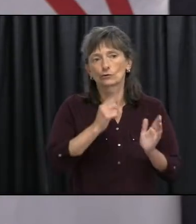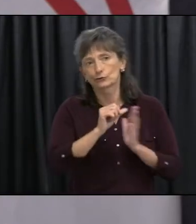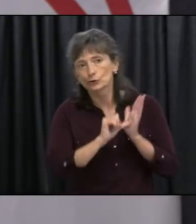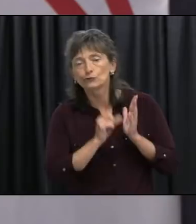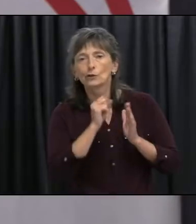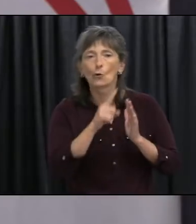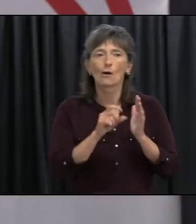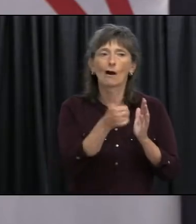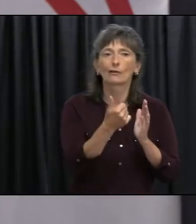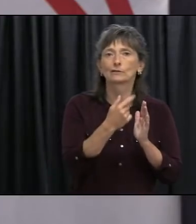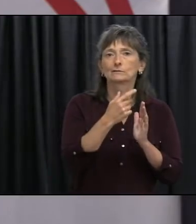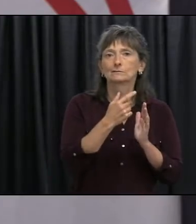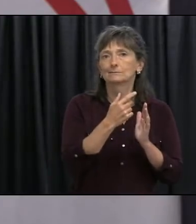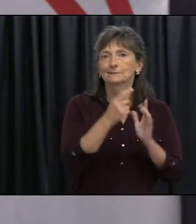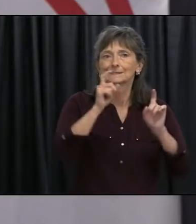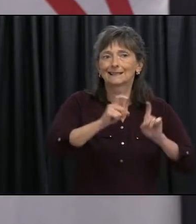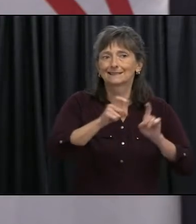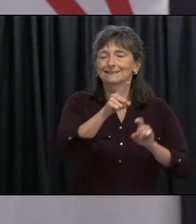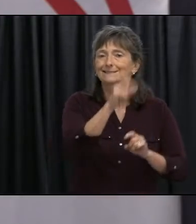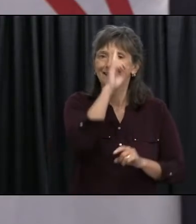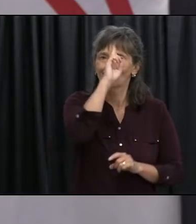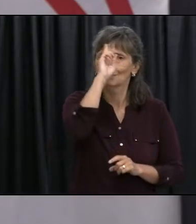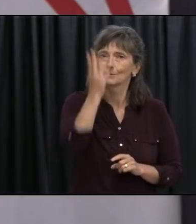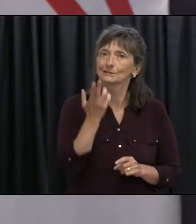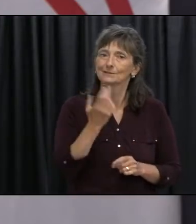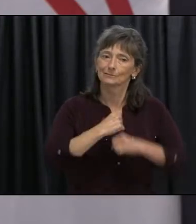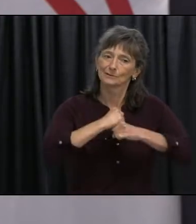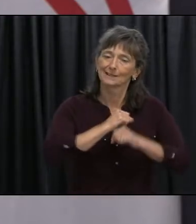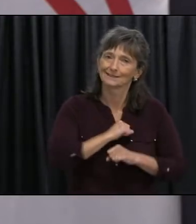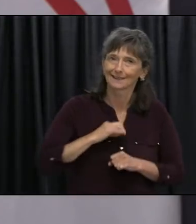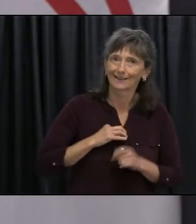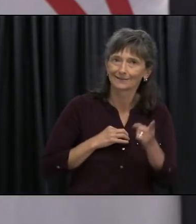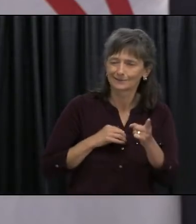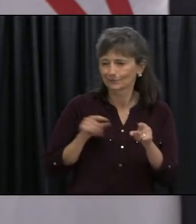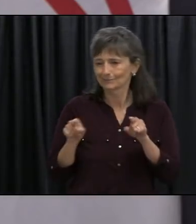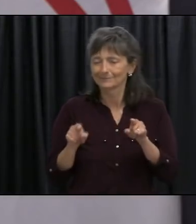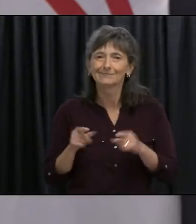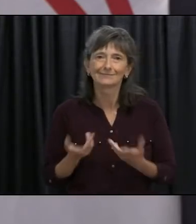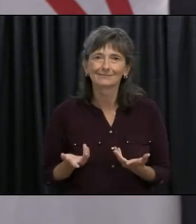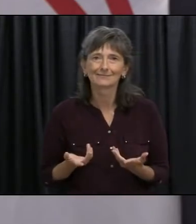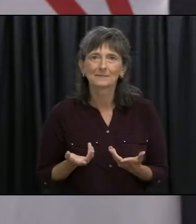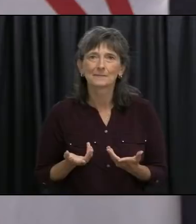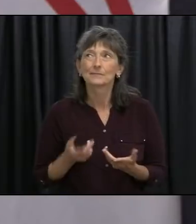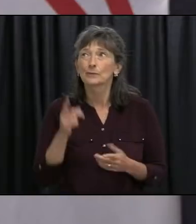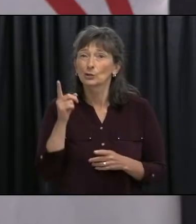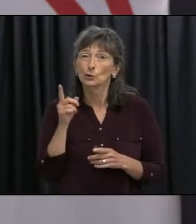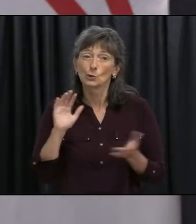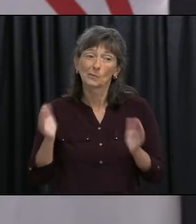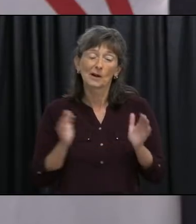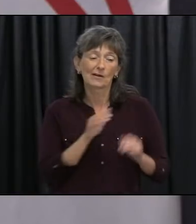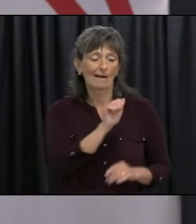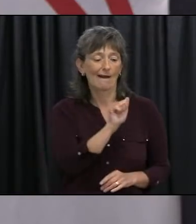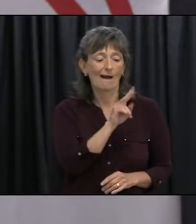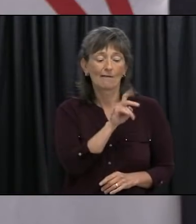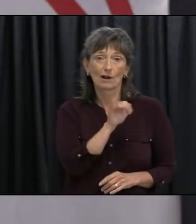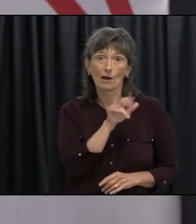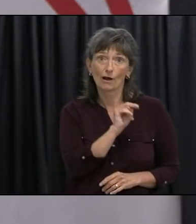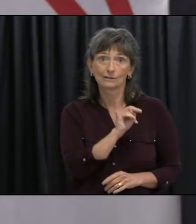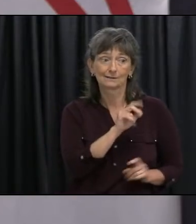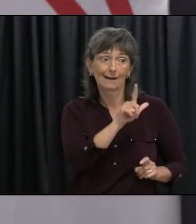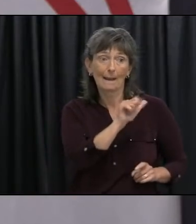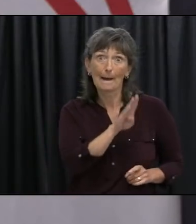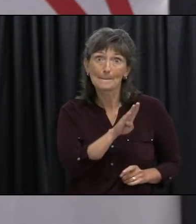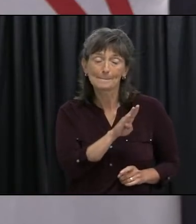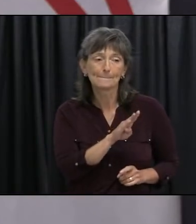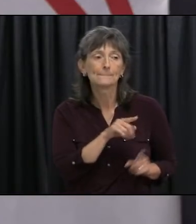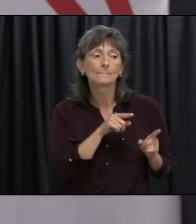as well as to protect that individual. So there's the scenario that you're talking to and you're comparing about with Avalon, the test